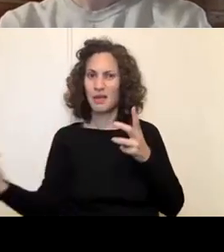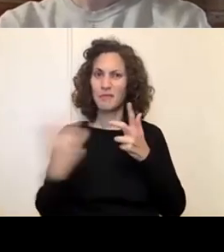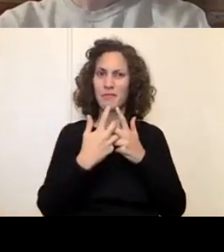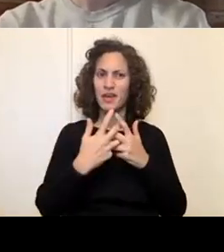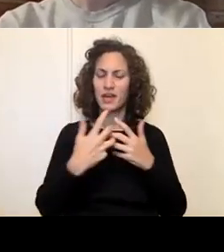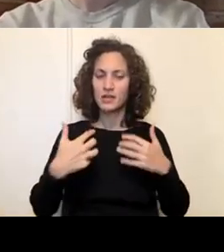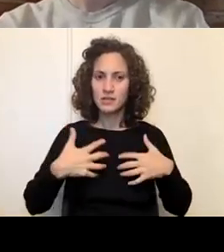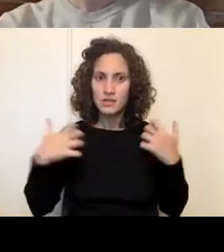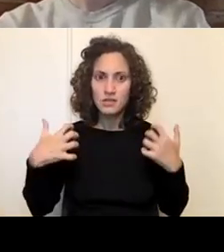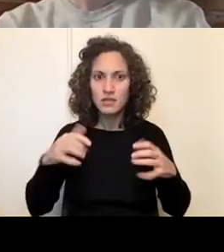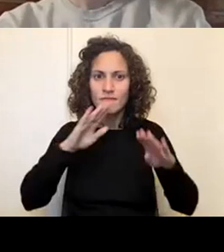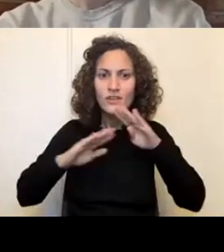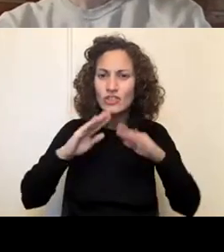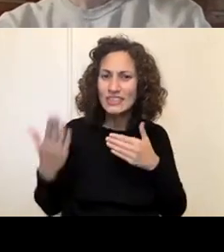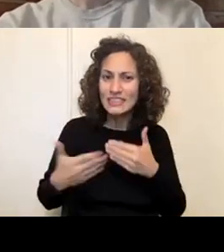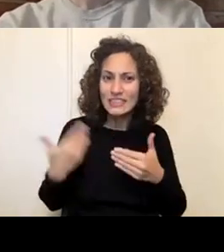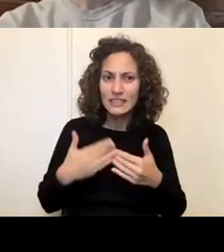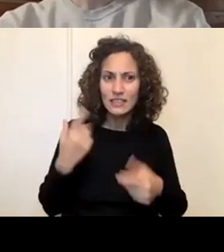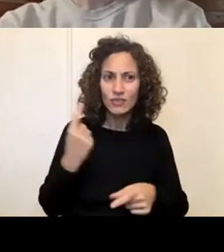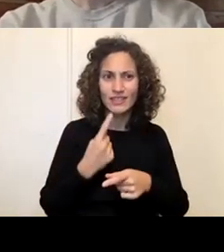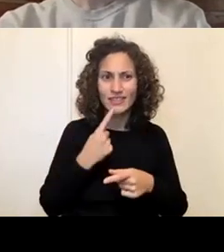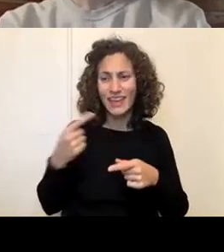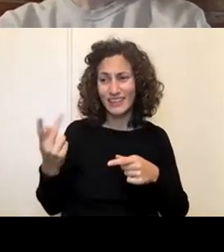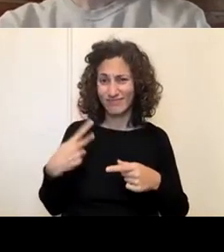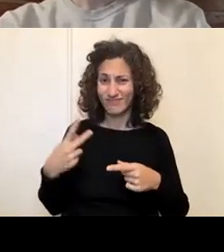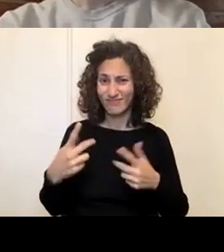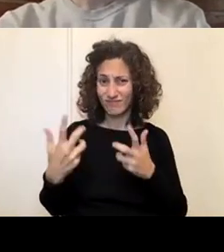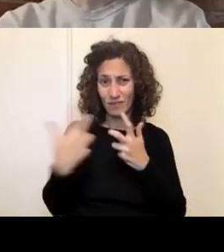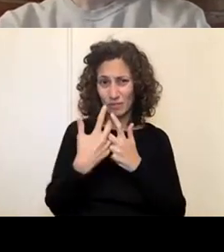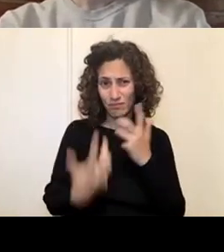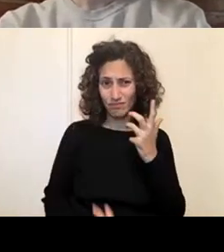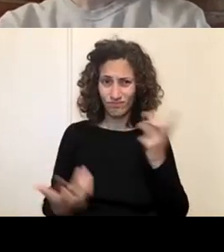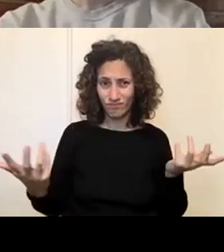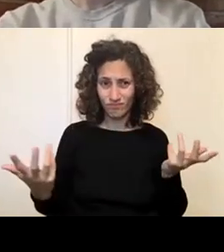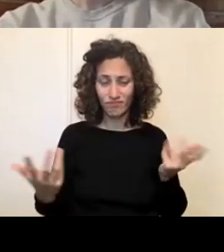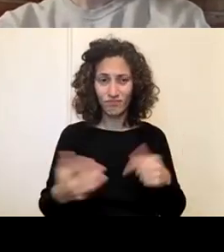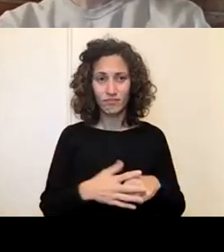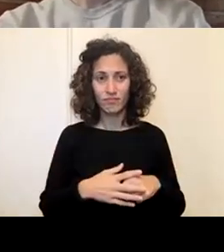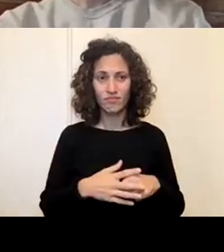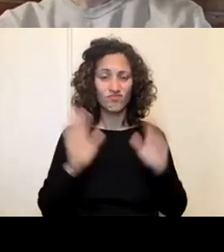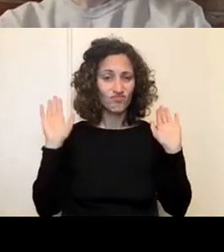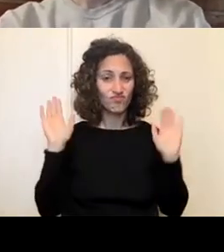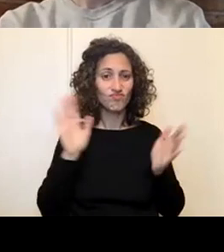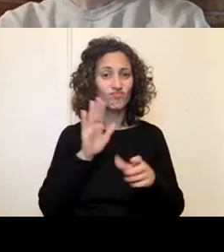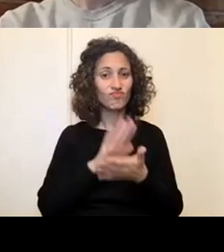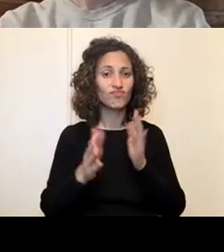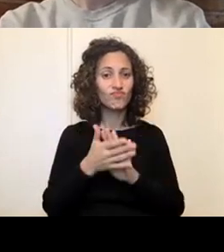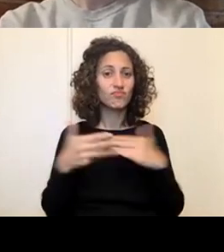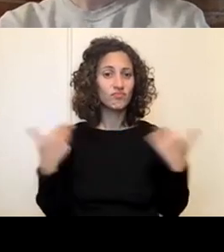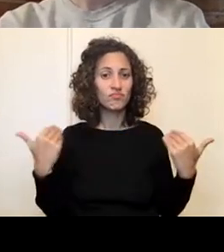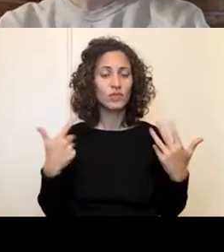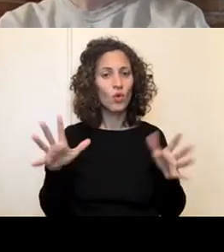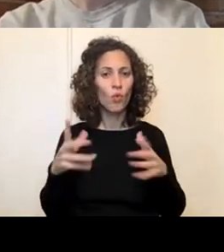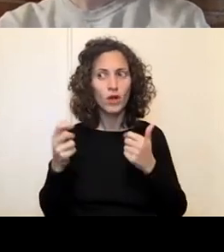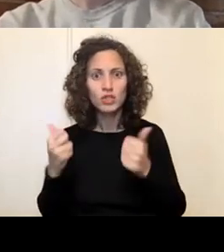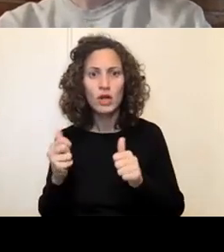get frustrated kind of easily and say, like, this is a mismatch, and not want to have to work that out. But I